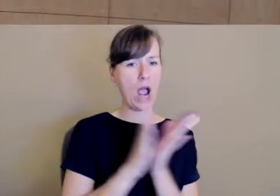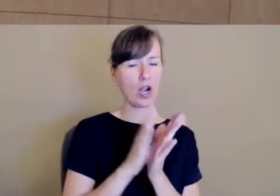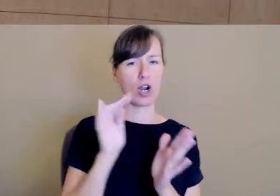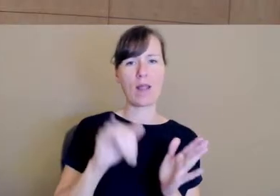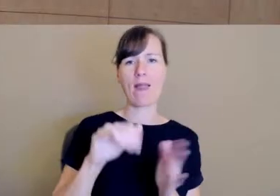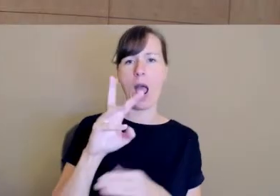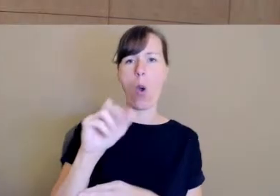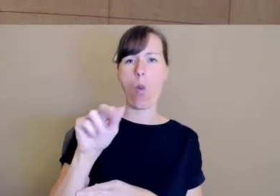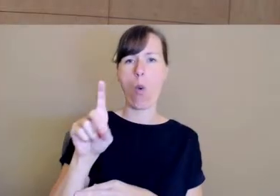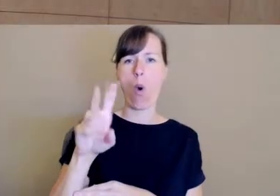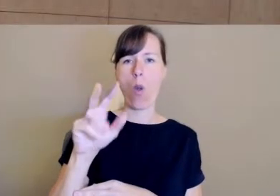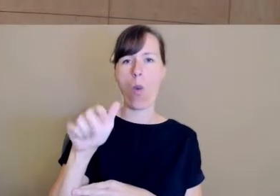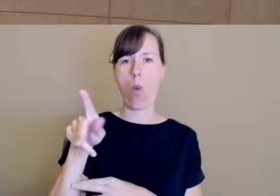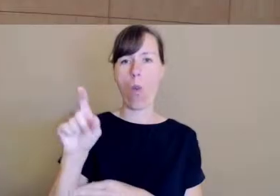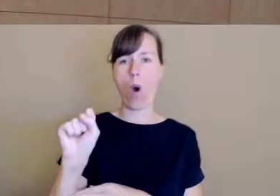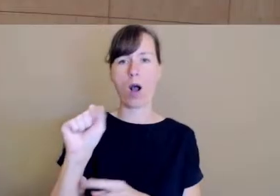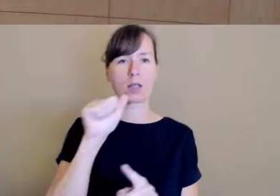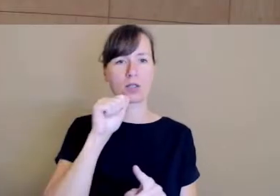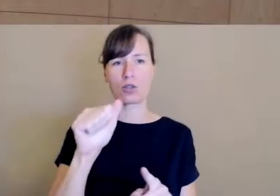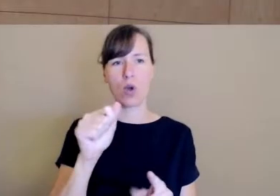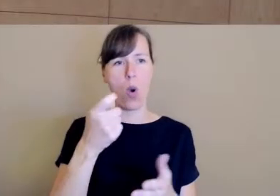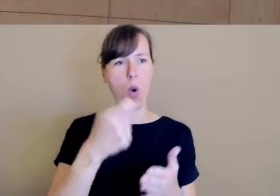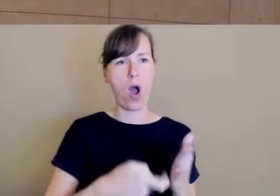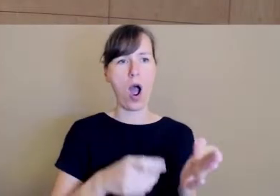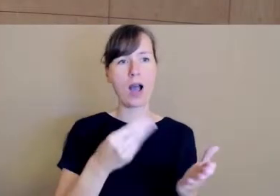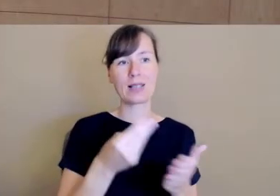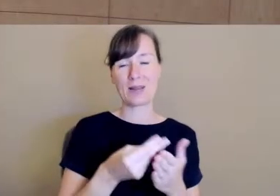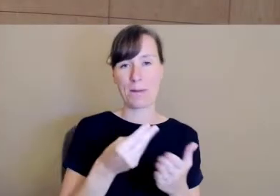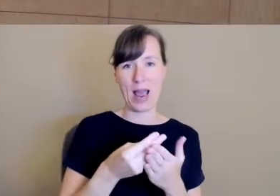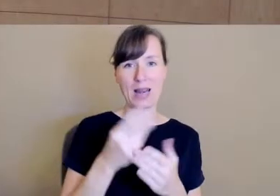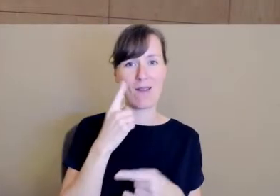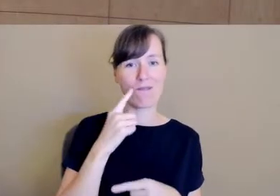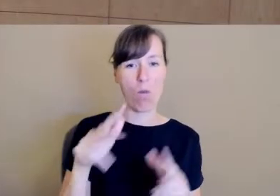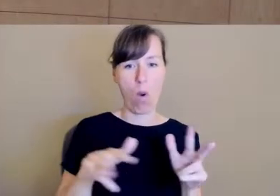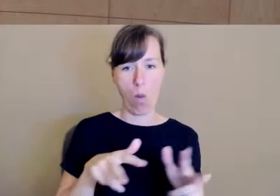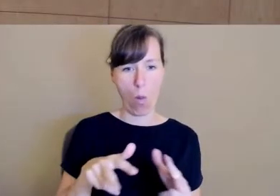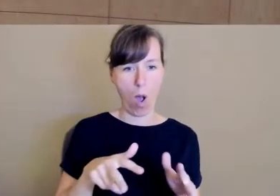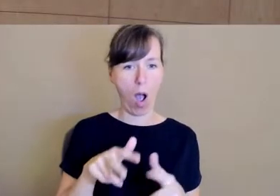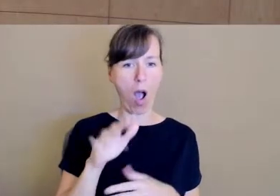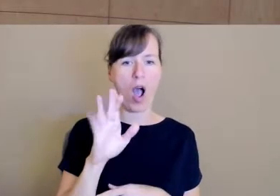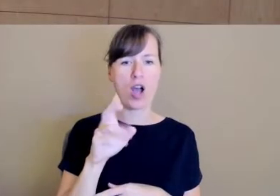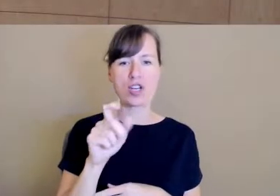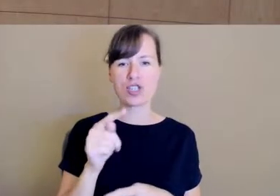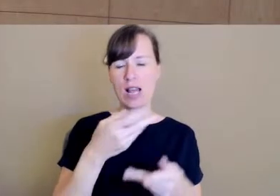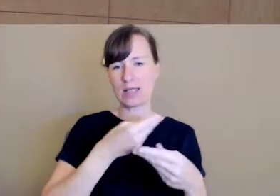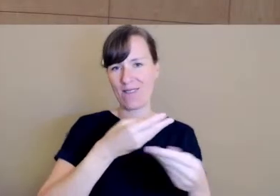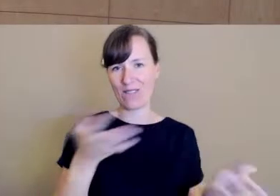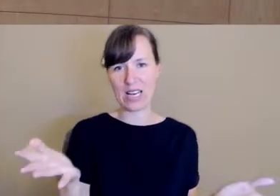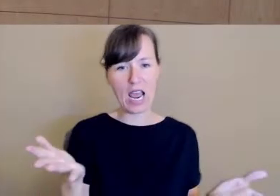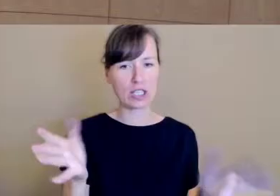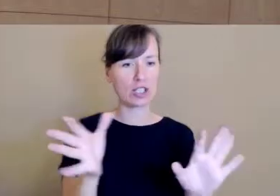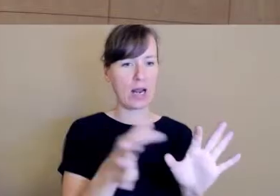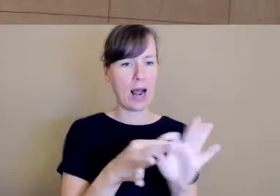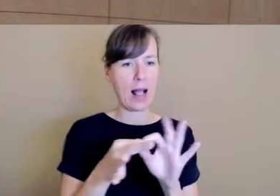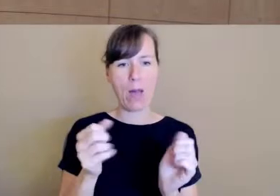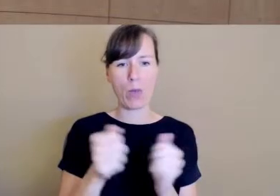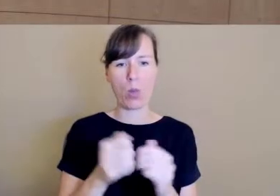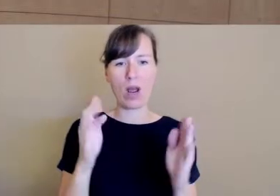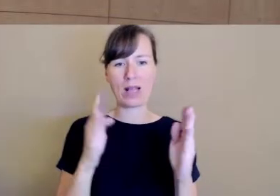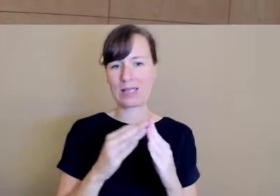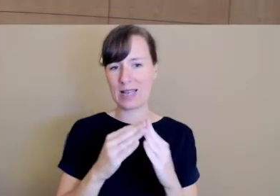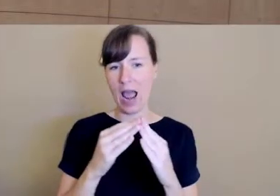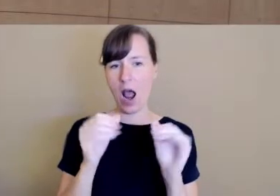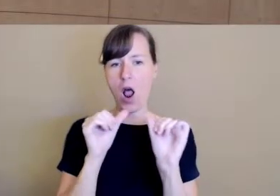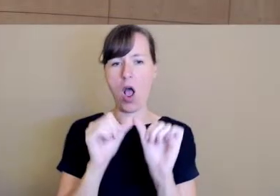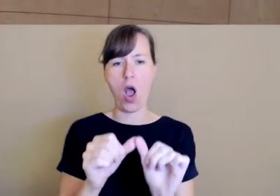does not cost any money for us to do a ward walk. It's strictly through invitation and collaborative through the town with the ongoing issues with